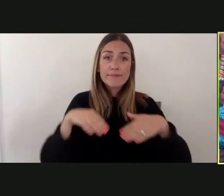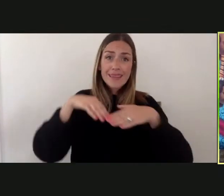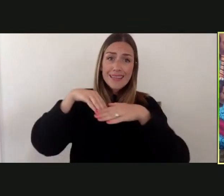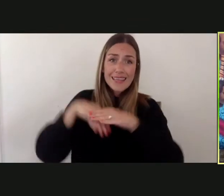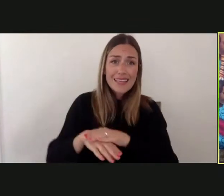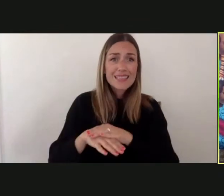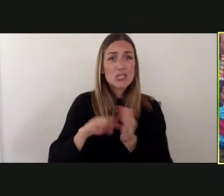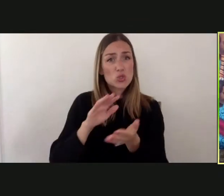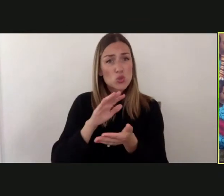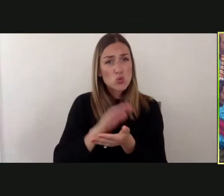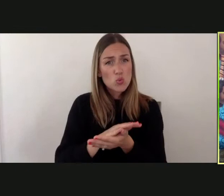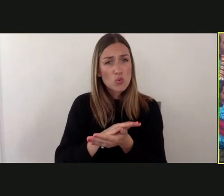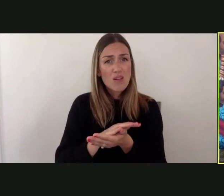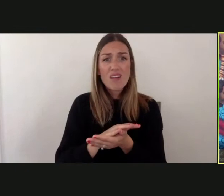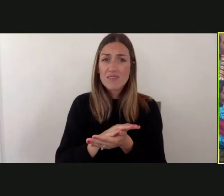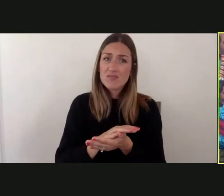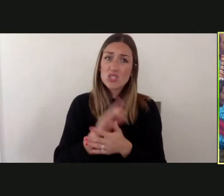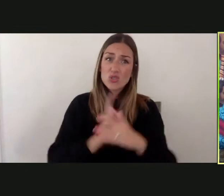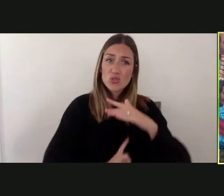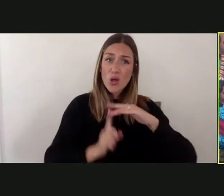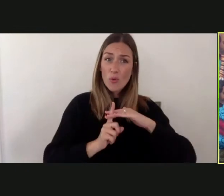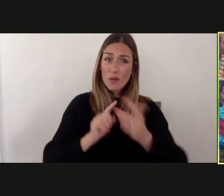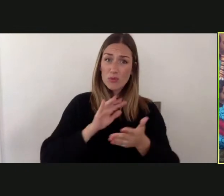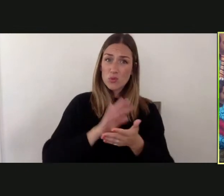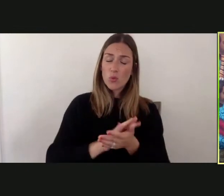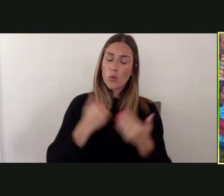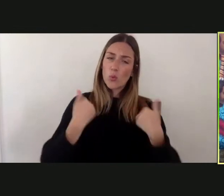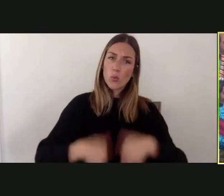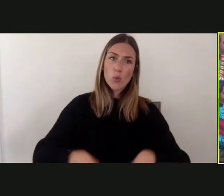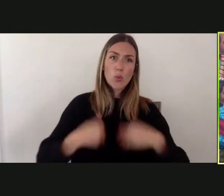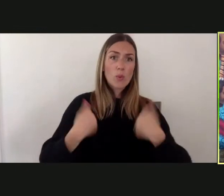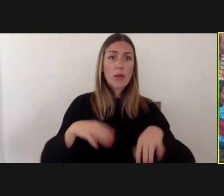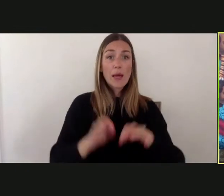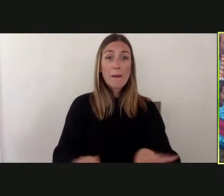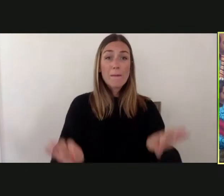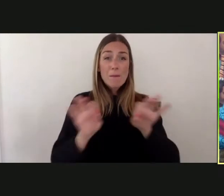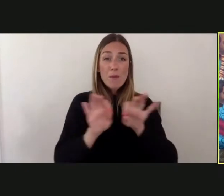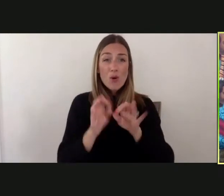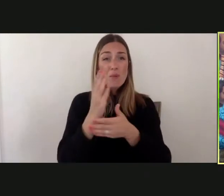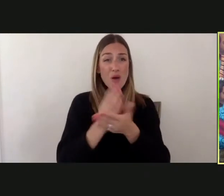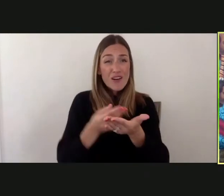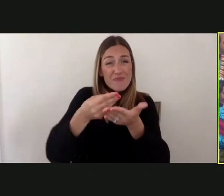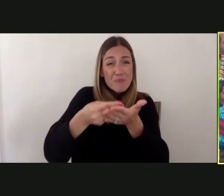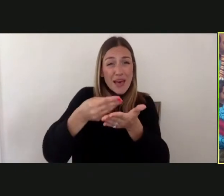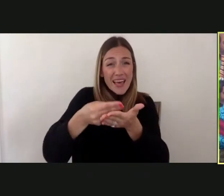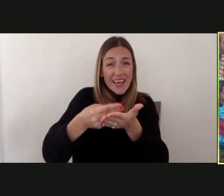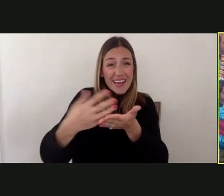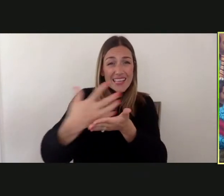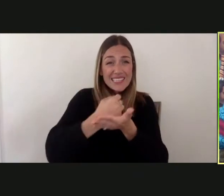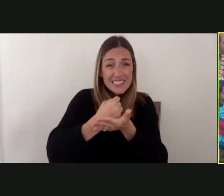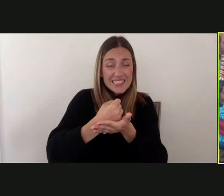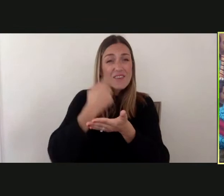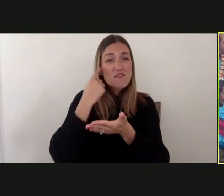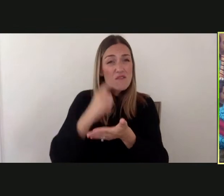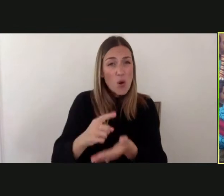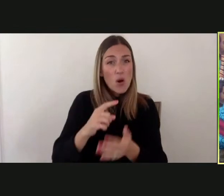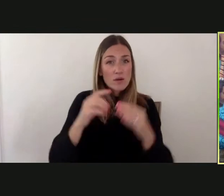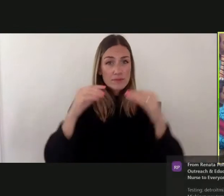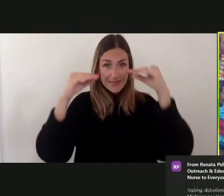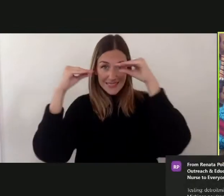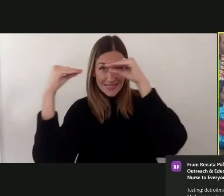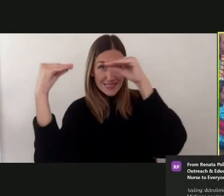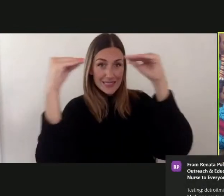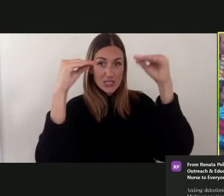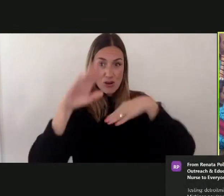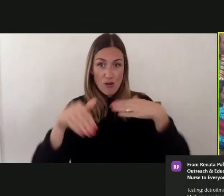school. Their being in school is part of the dollars that come into those schools to make sure that we can educate all of our